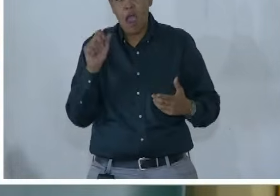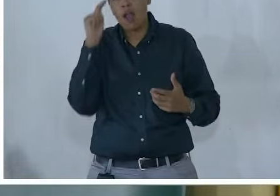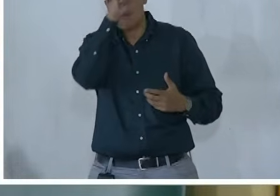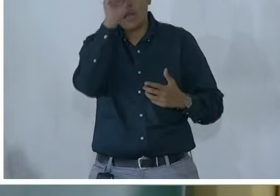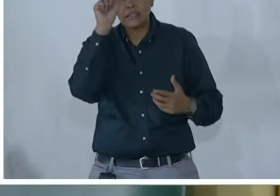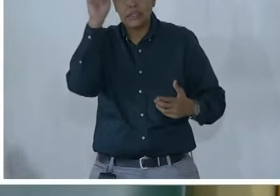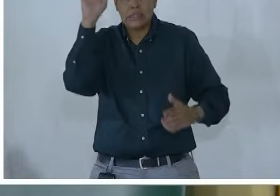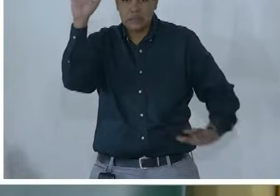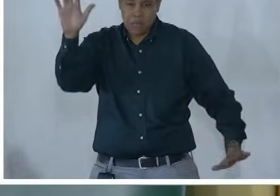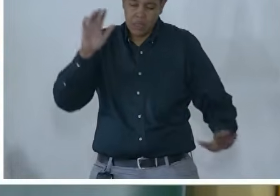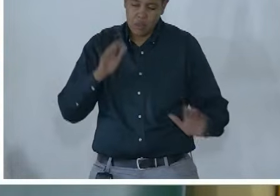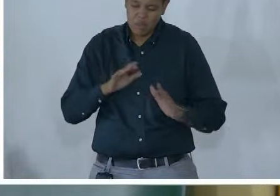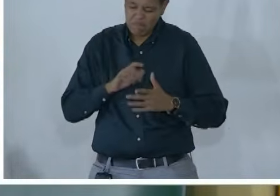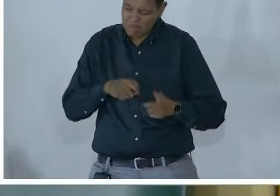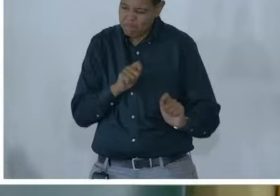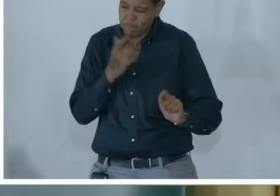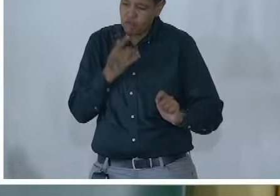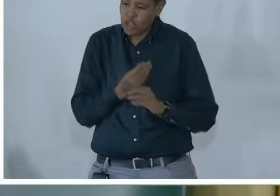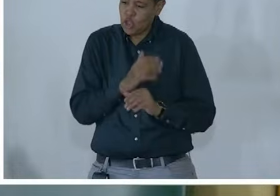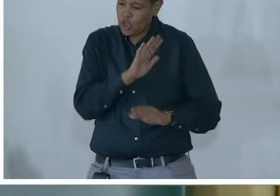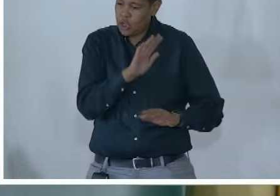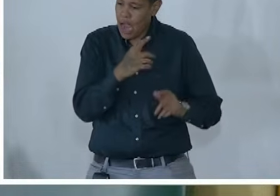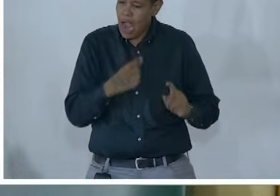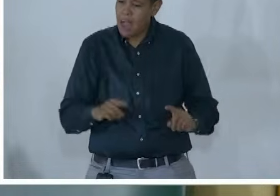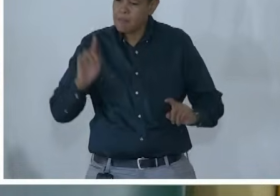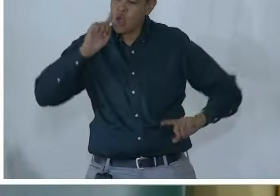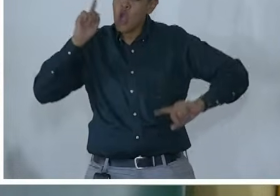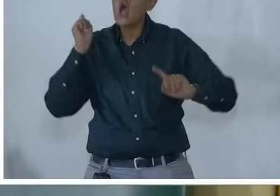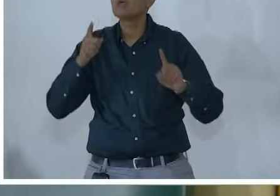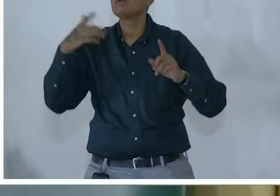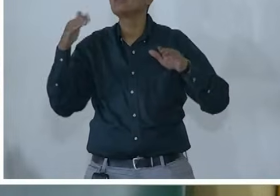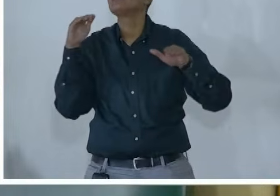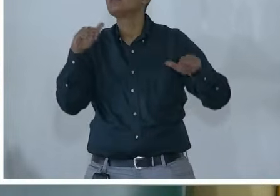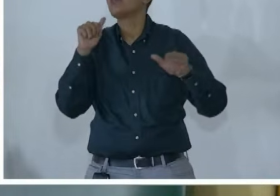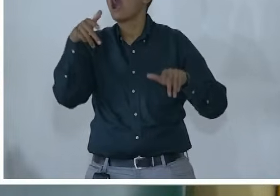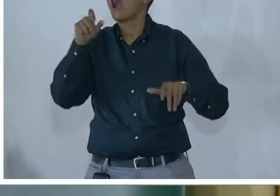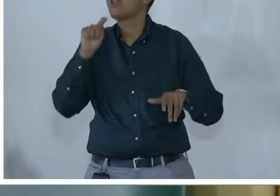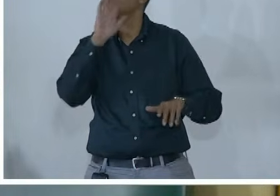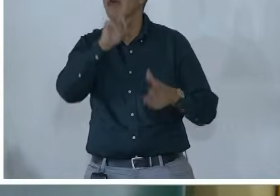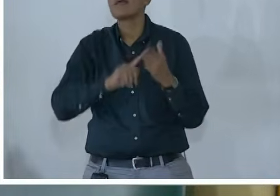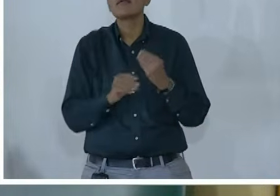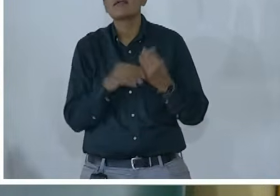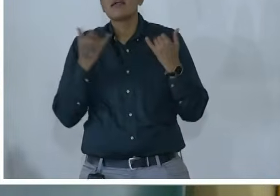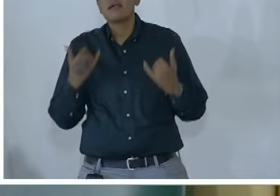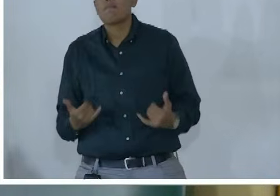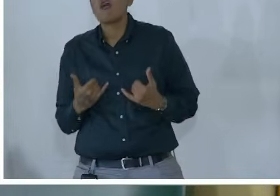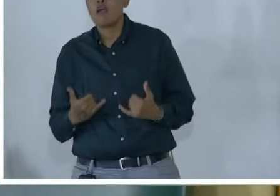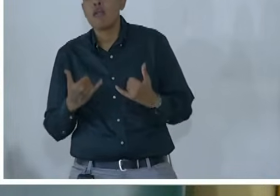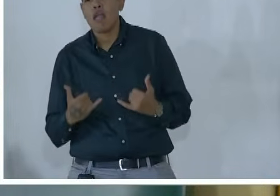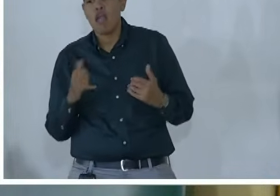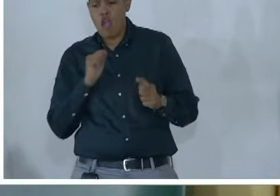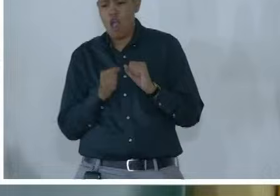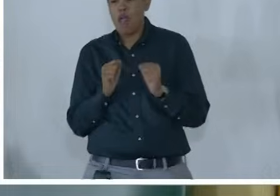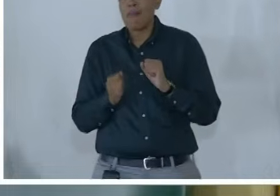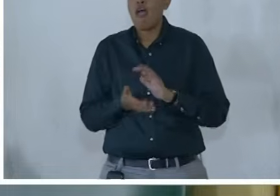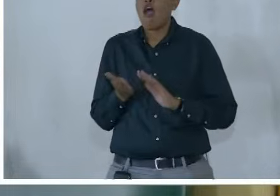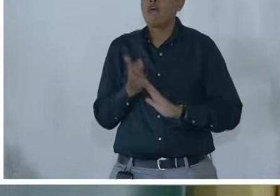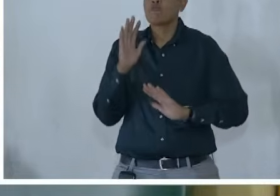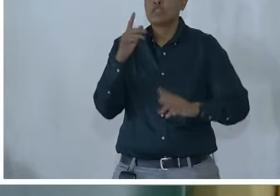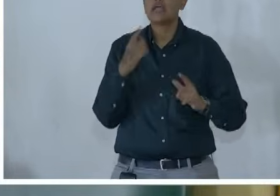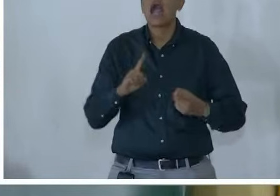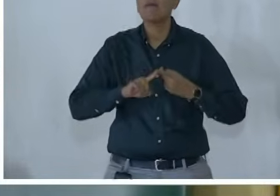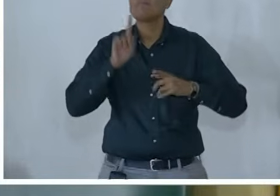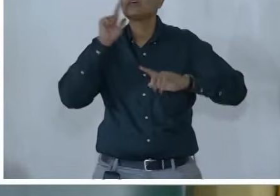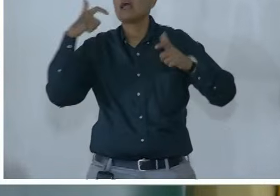refinery. Madam Speaker, the objective is to restore Alpart as a modern, competitive operation and